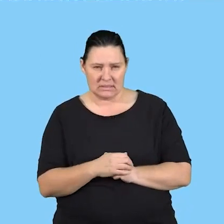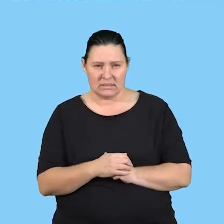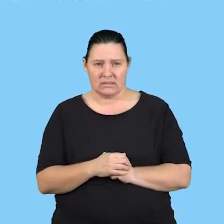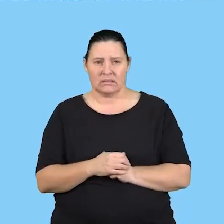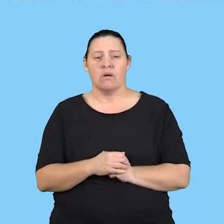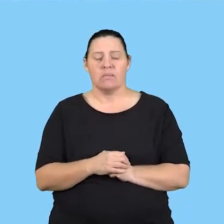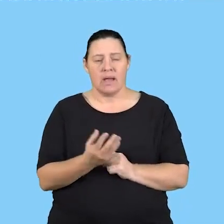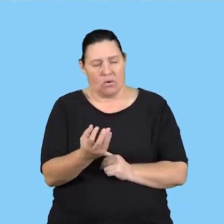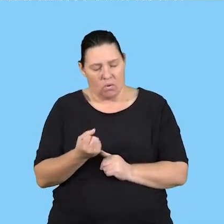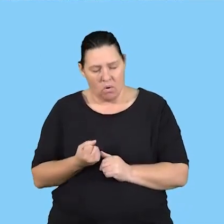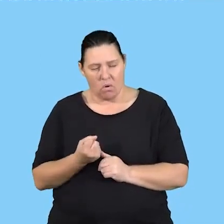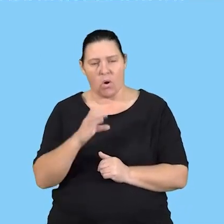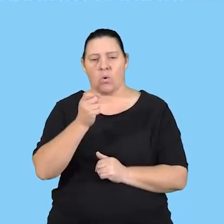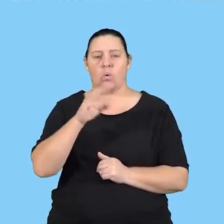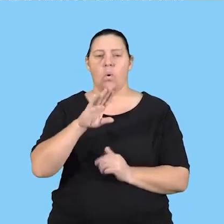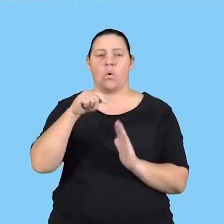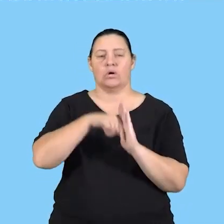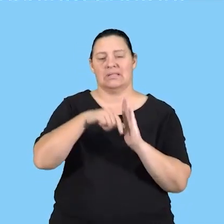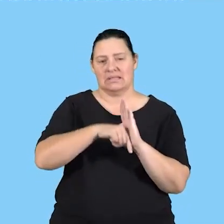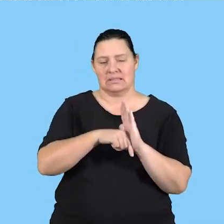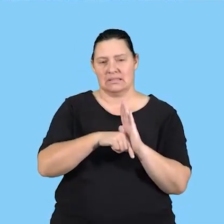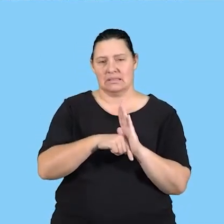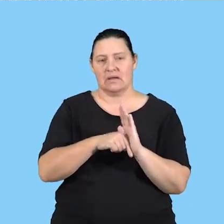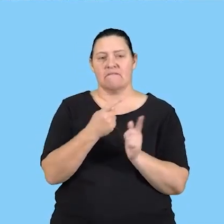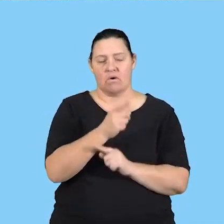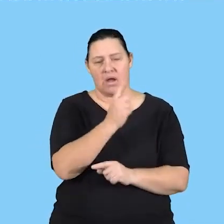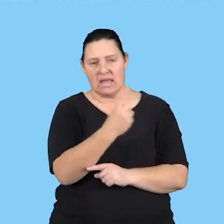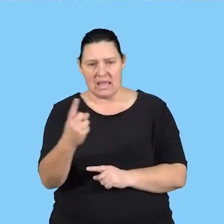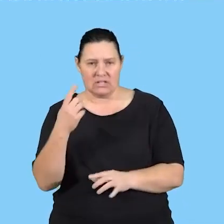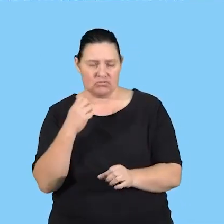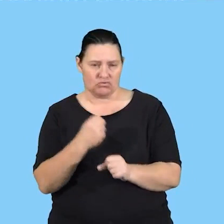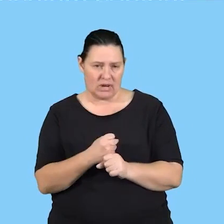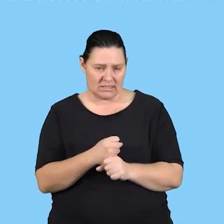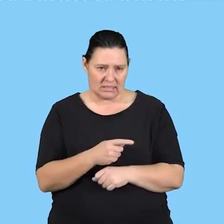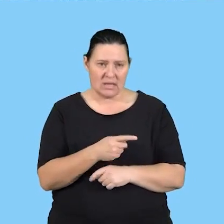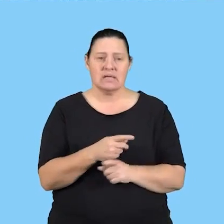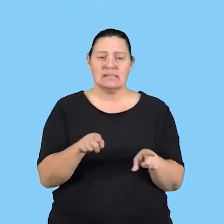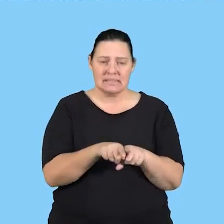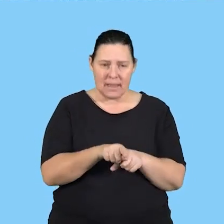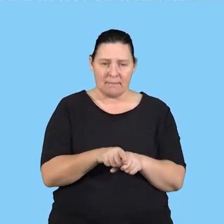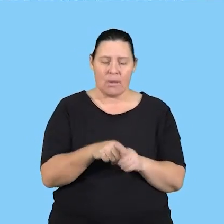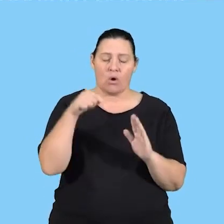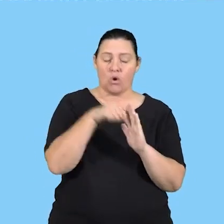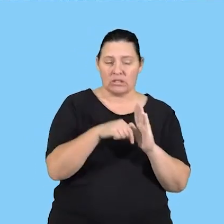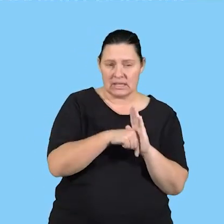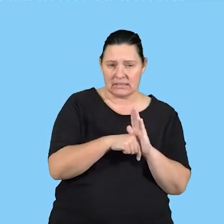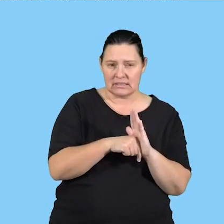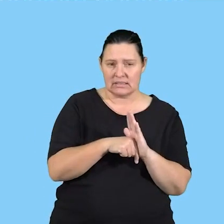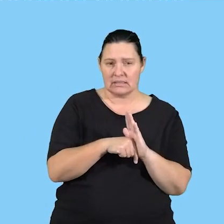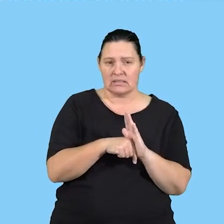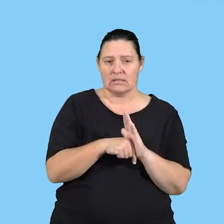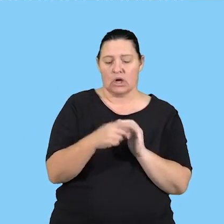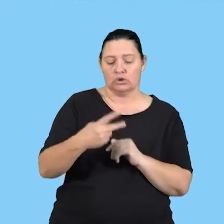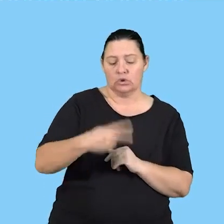we have retained the core content in each grade, and also we have removed the content that